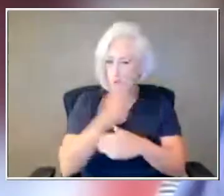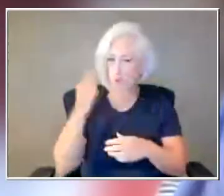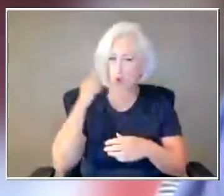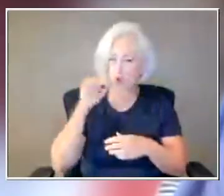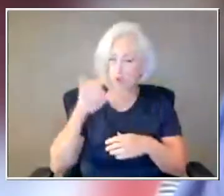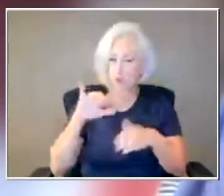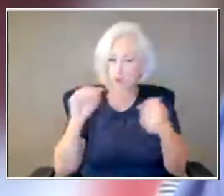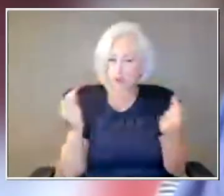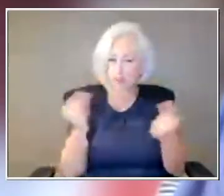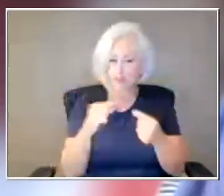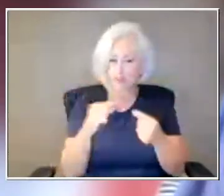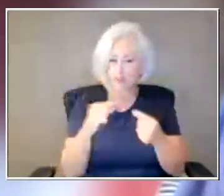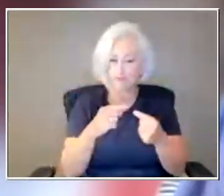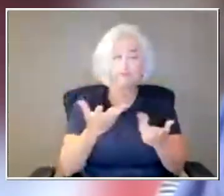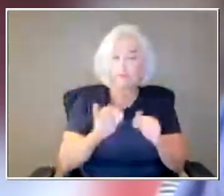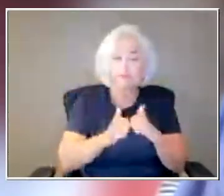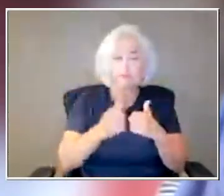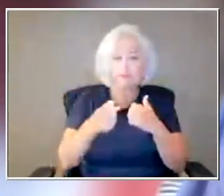Well,